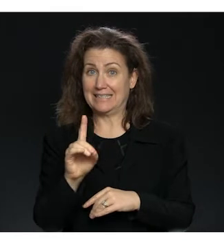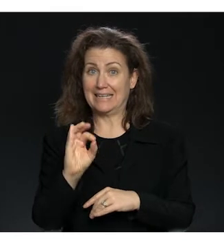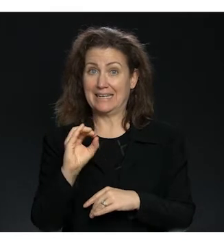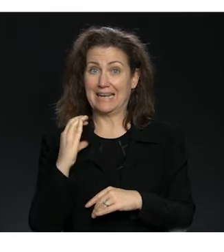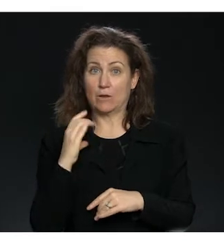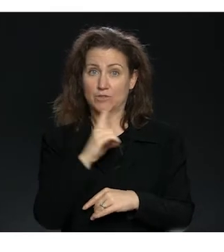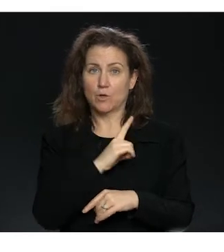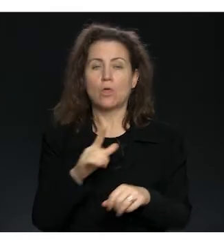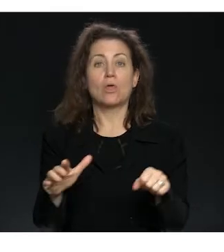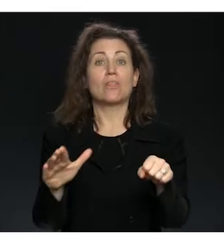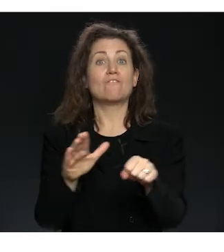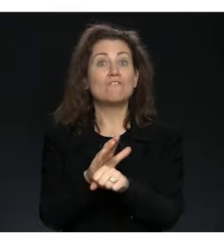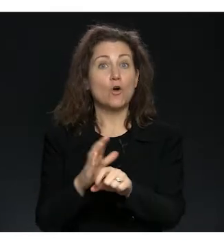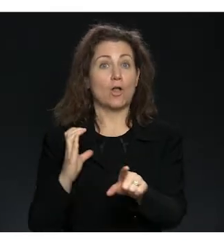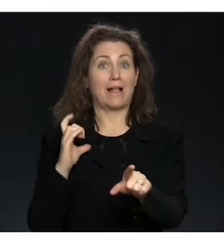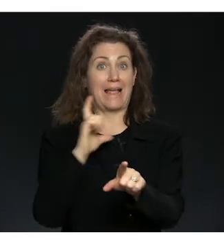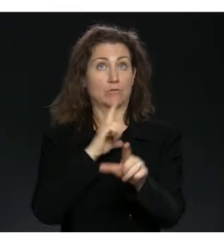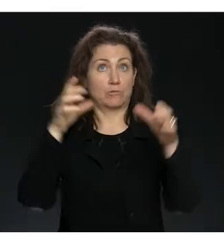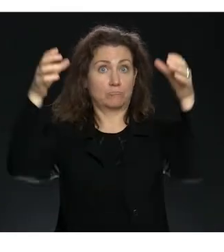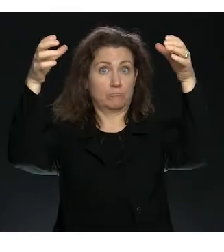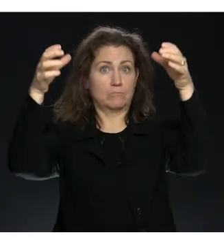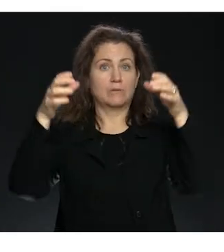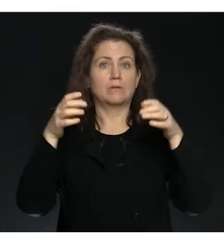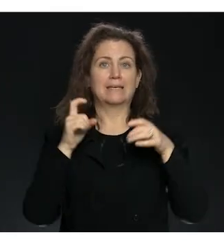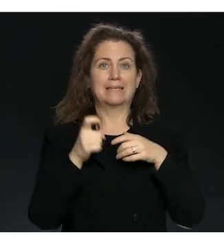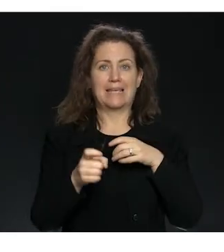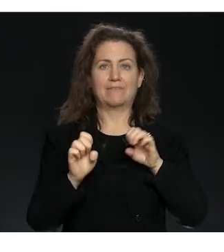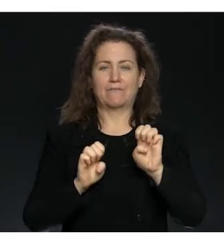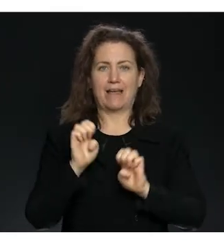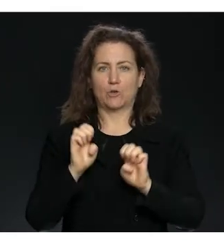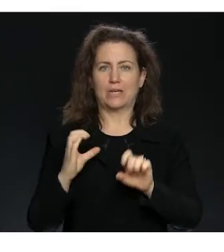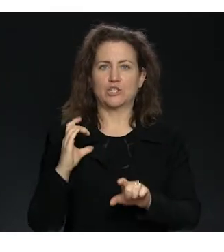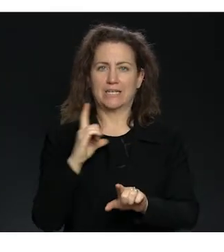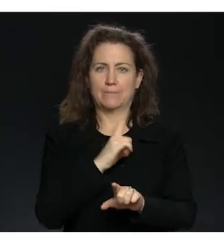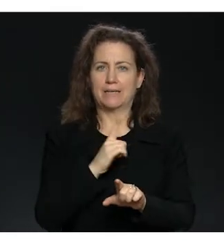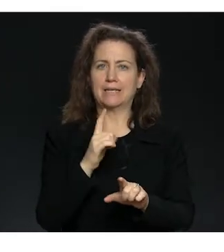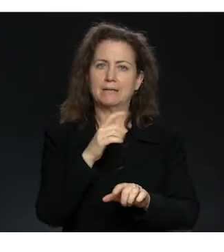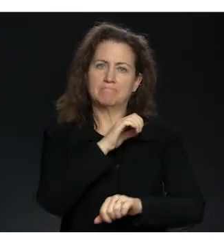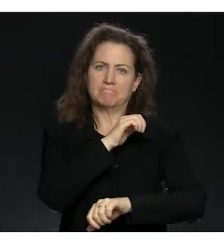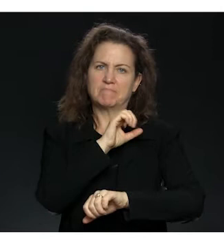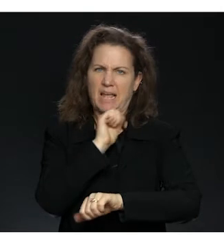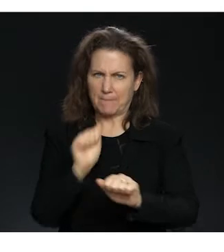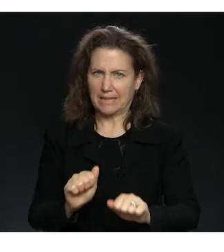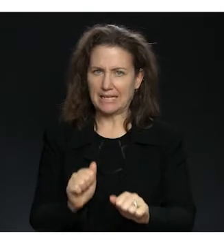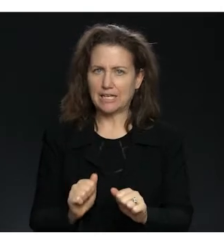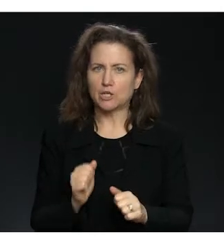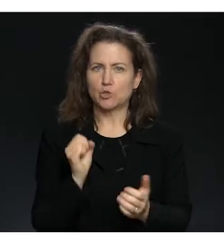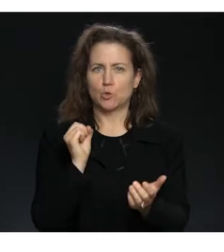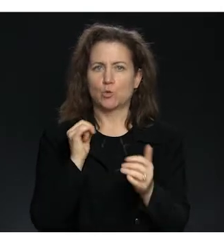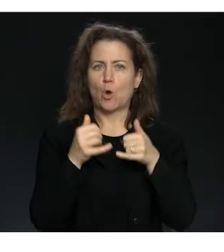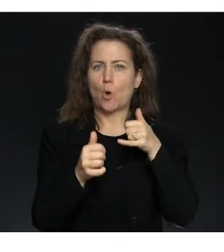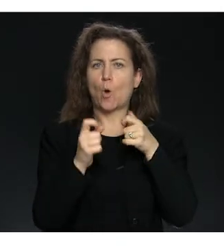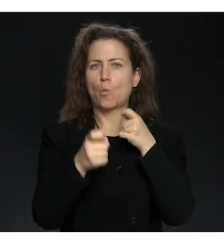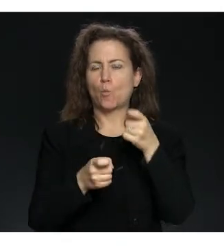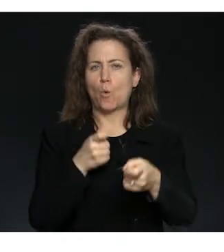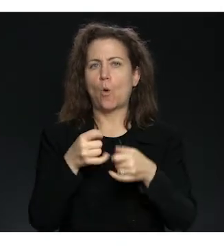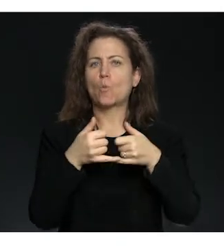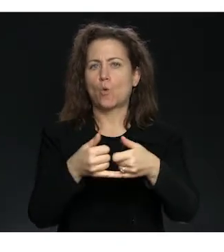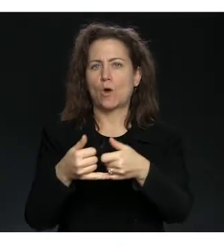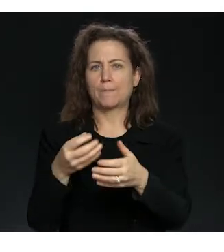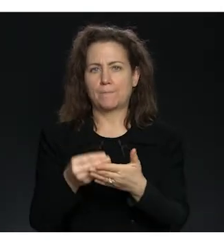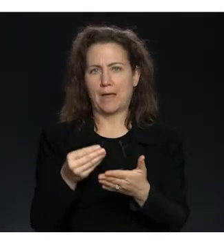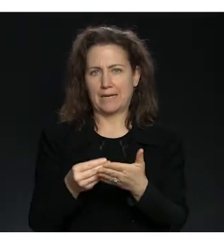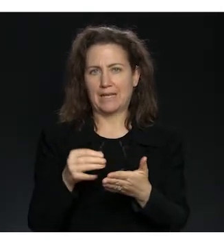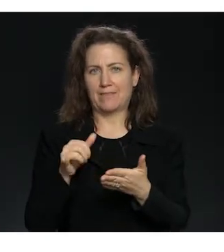the Evaluation Committee to award any additional funding that was approved by the Budget Committee. And that amount, if you remember